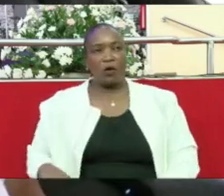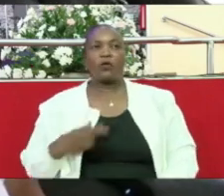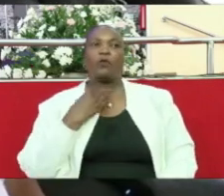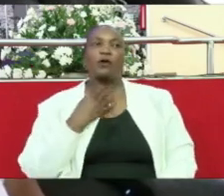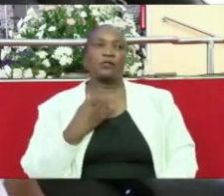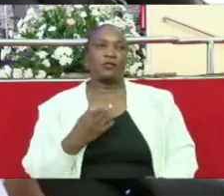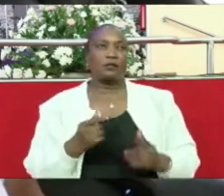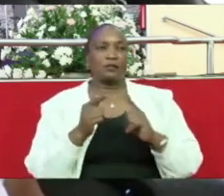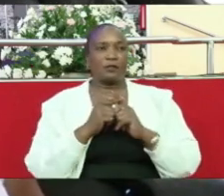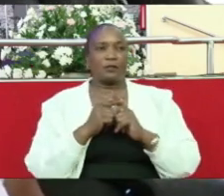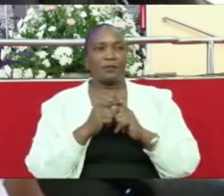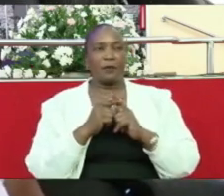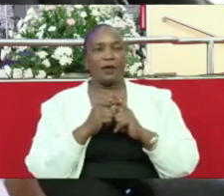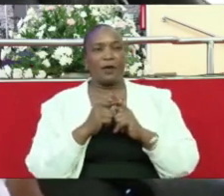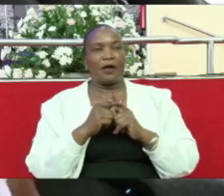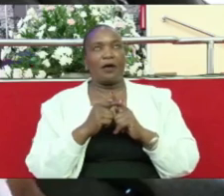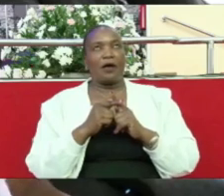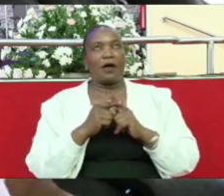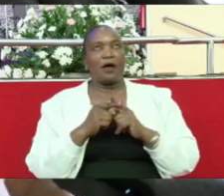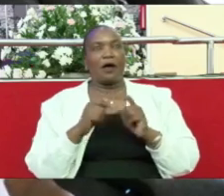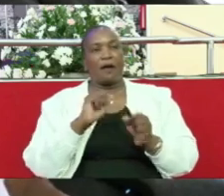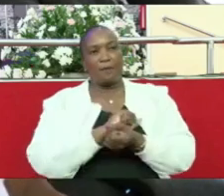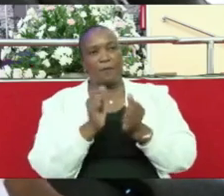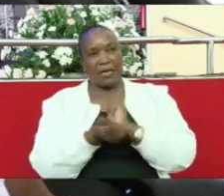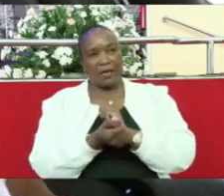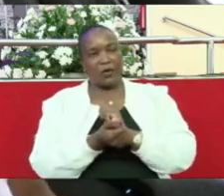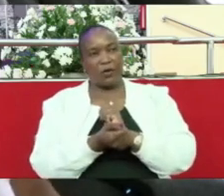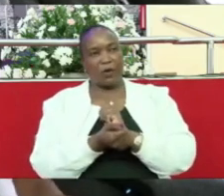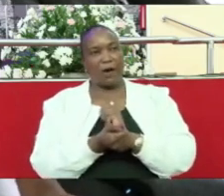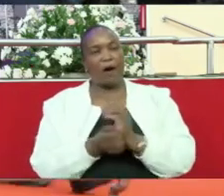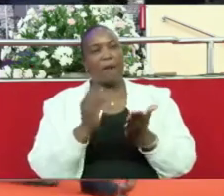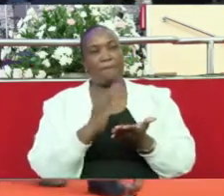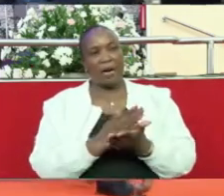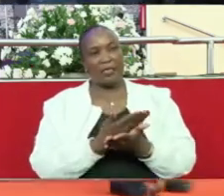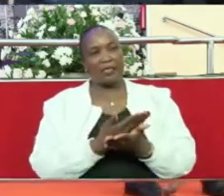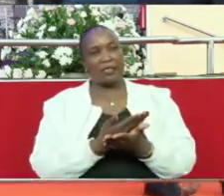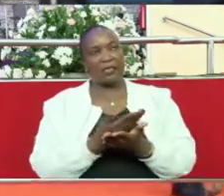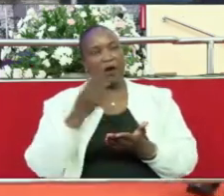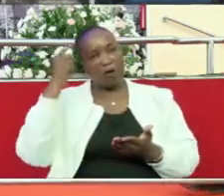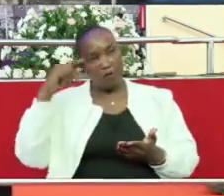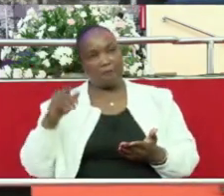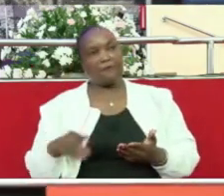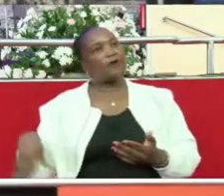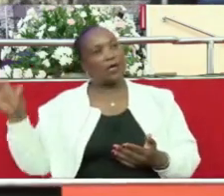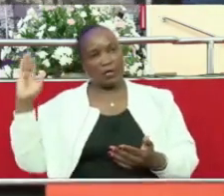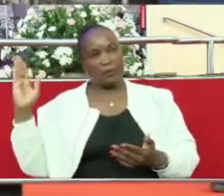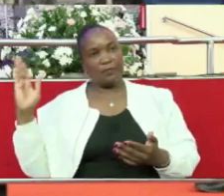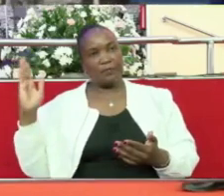parcel. Because for every miracle that the Lord will bring your way, He wants you to give Him a